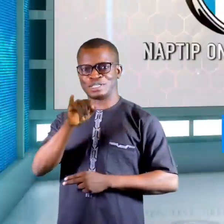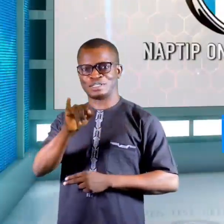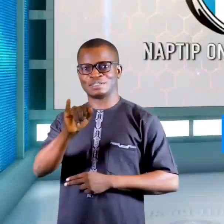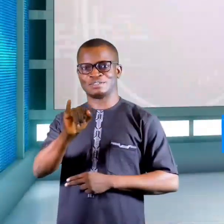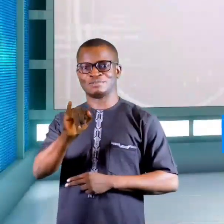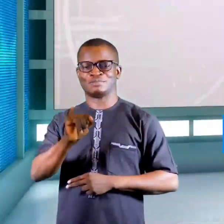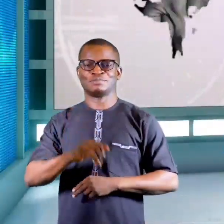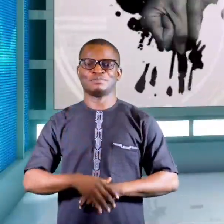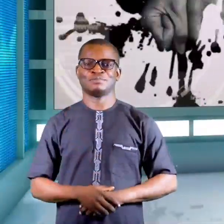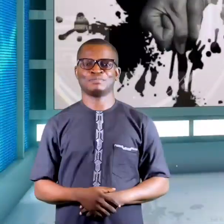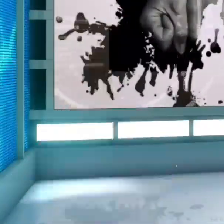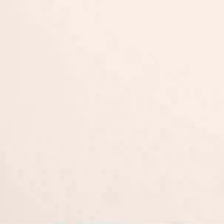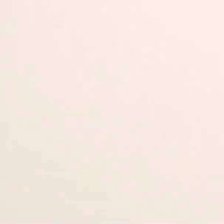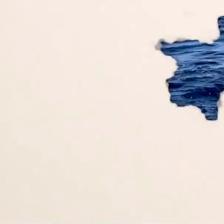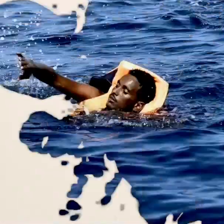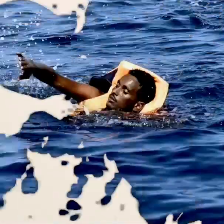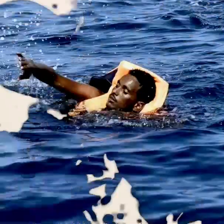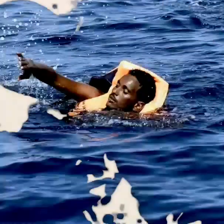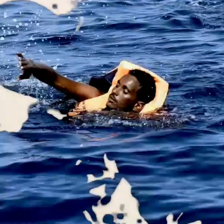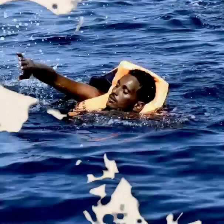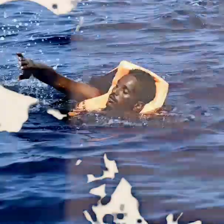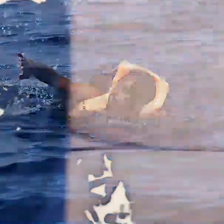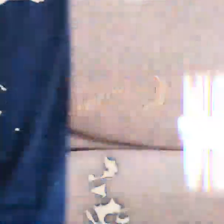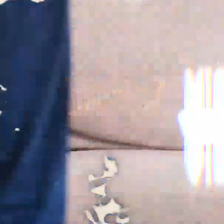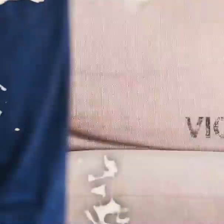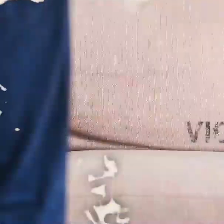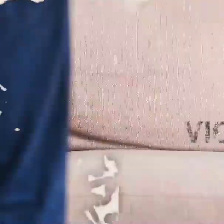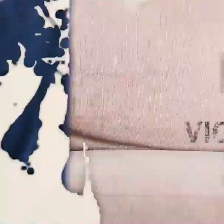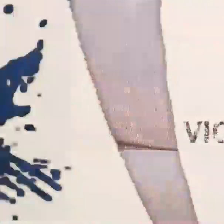Angela Agbegi.